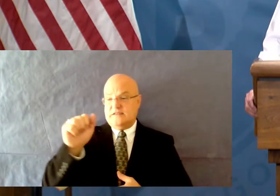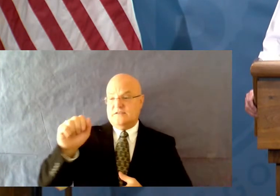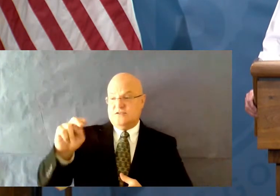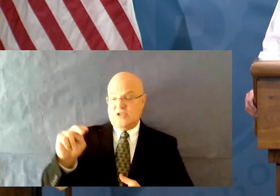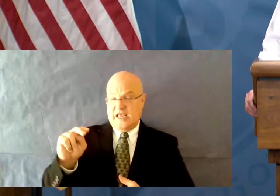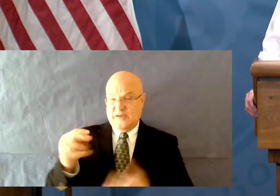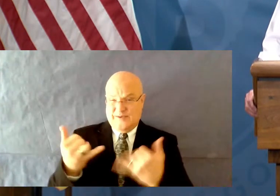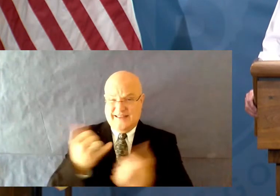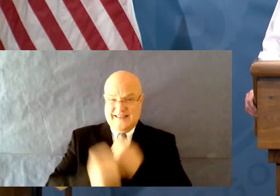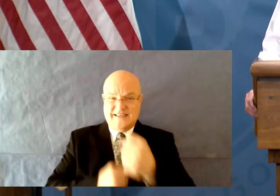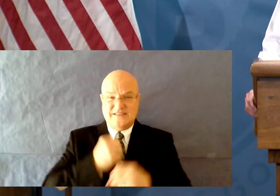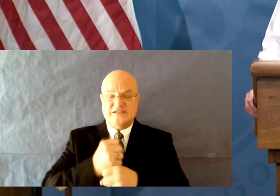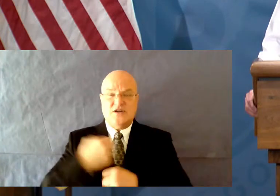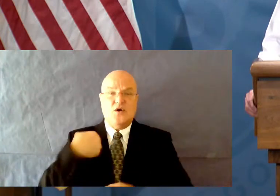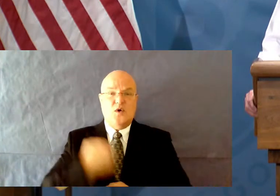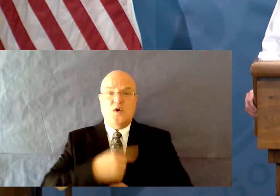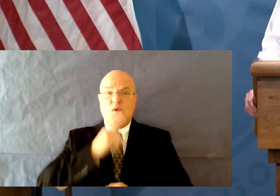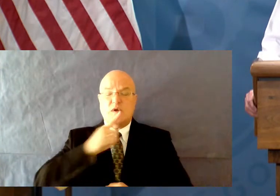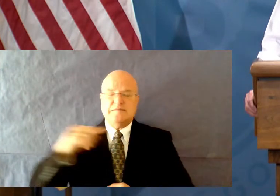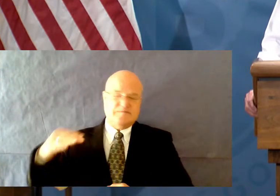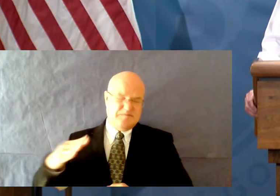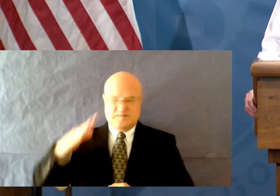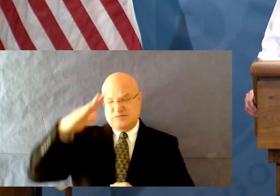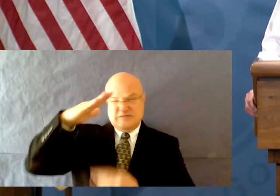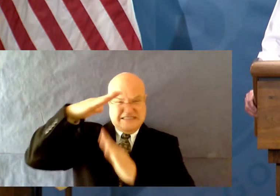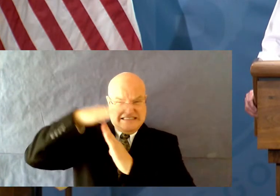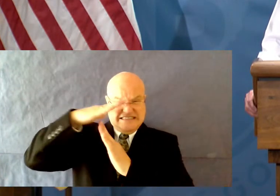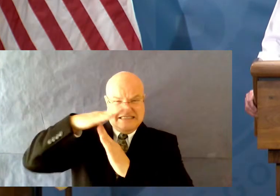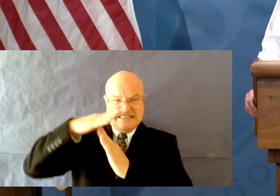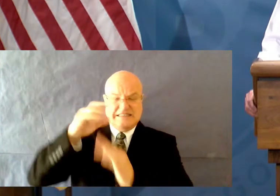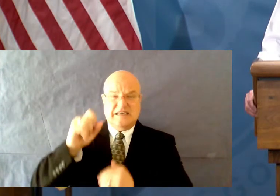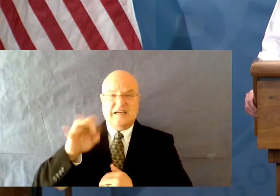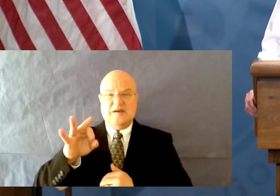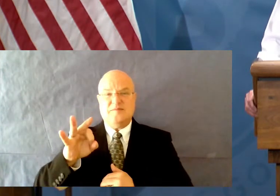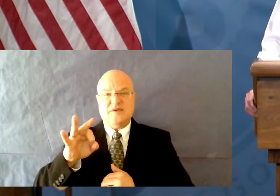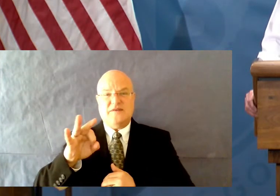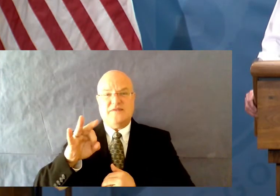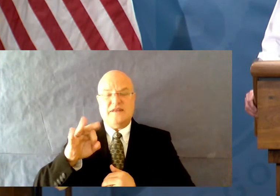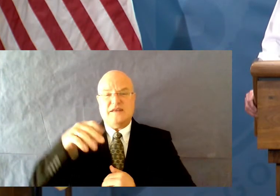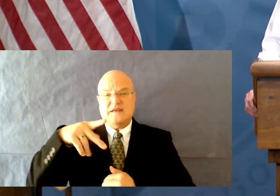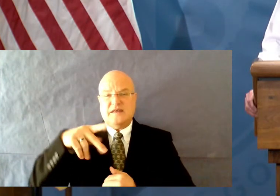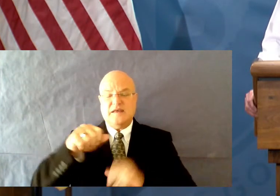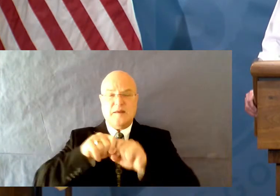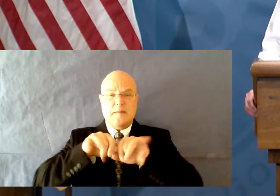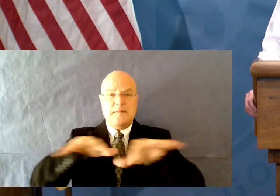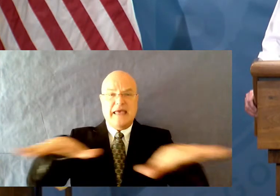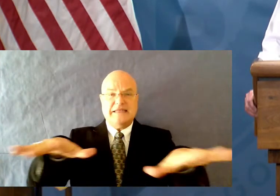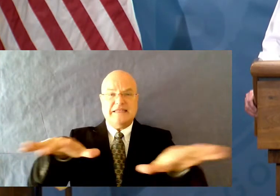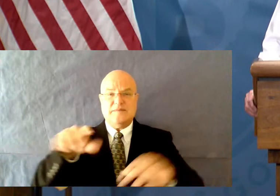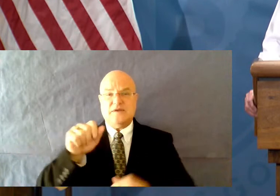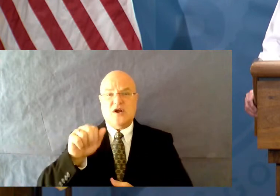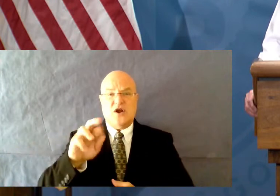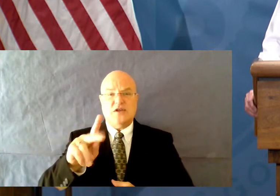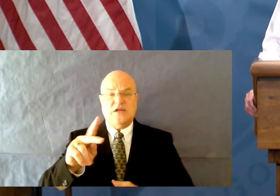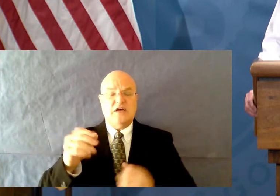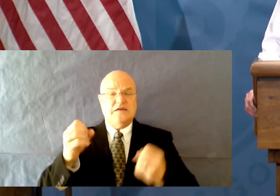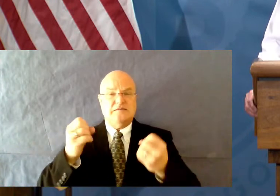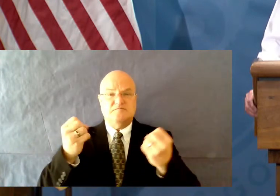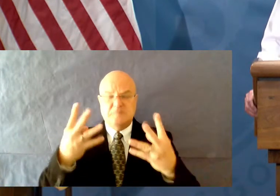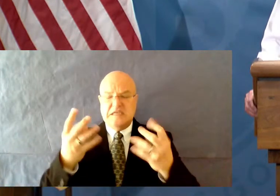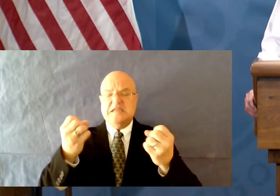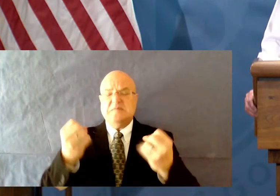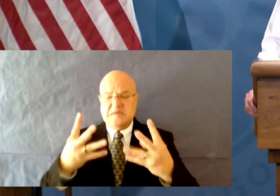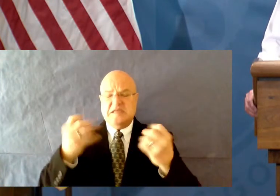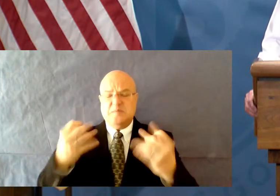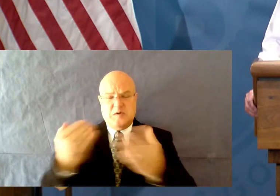this year, we were really at the height of the pandemic in Arkansas, the number of new cases, and